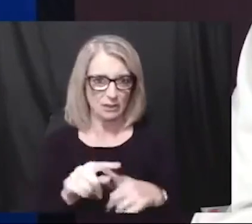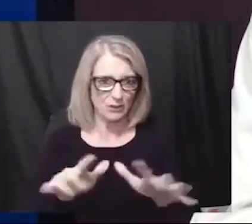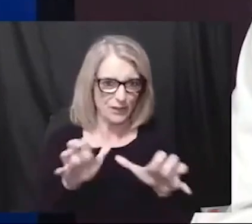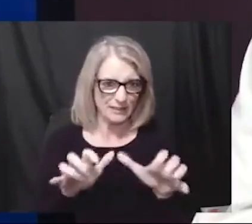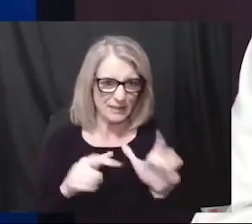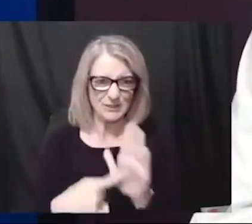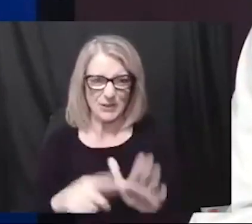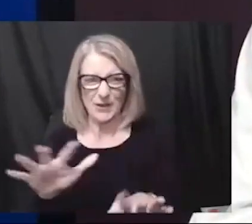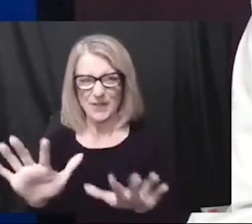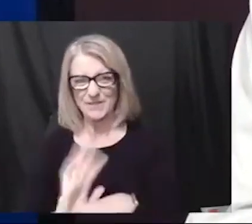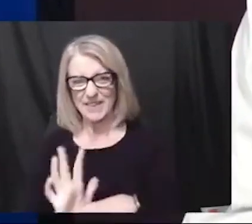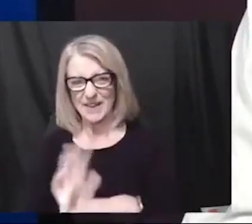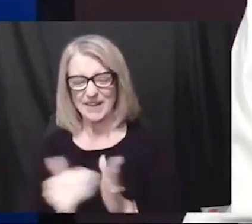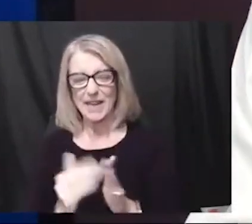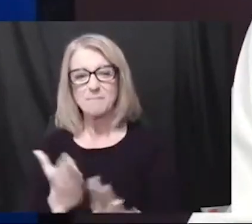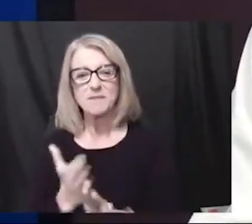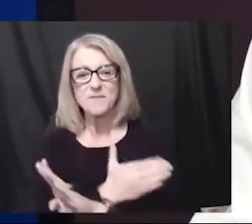rare outcomes.